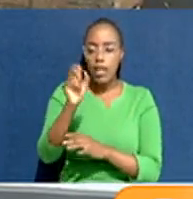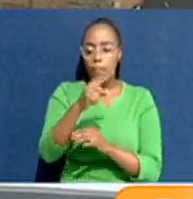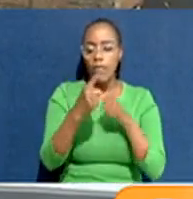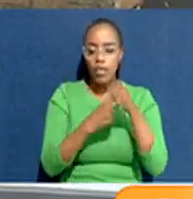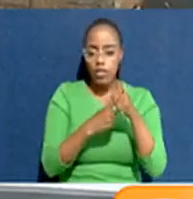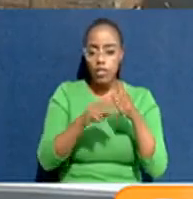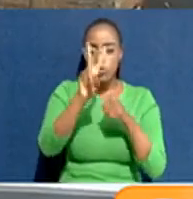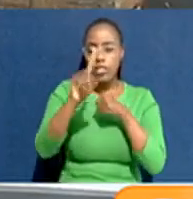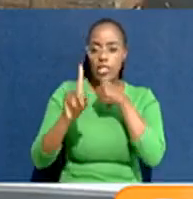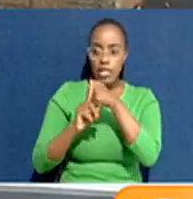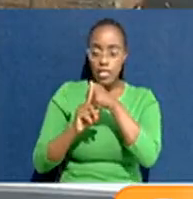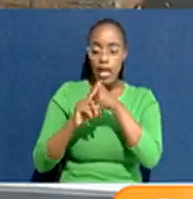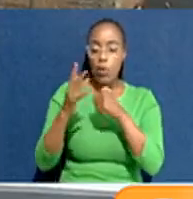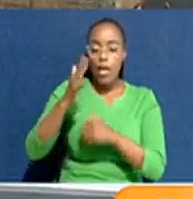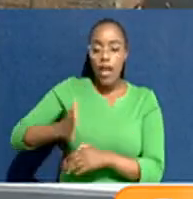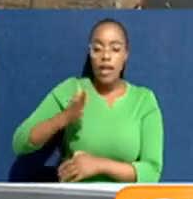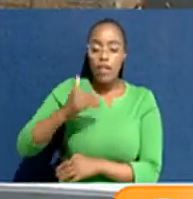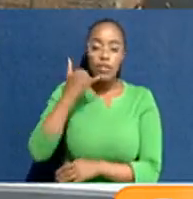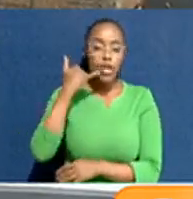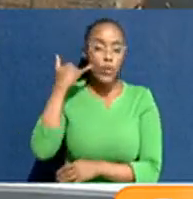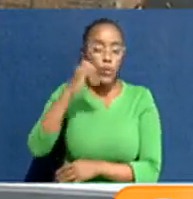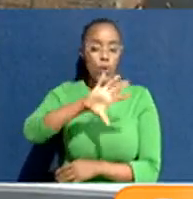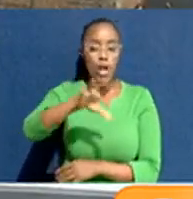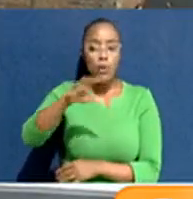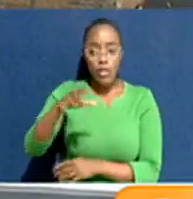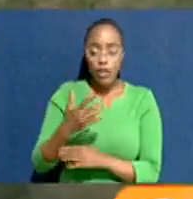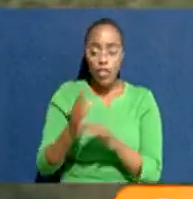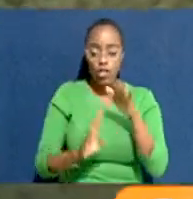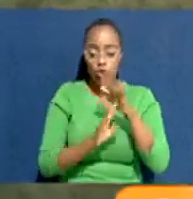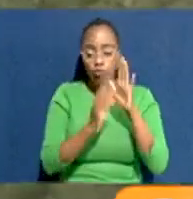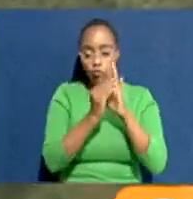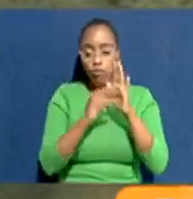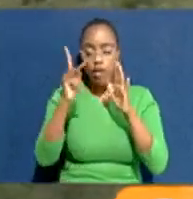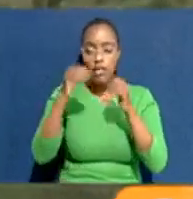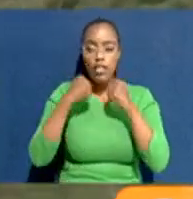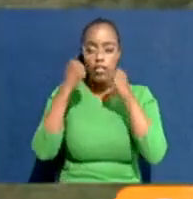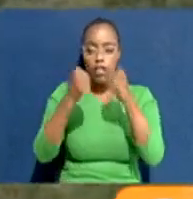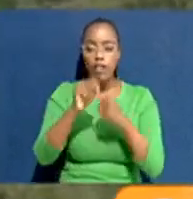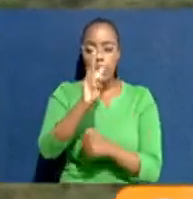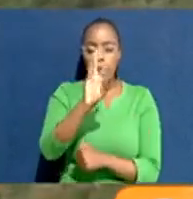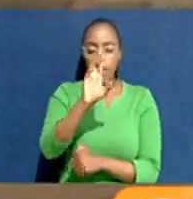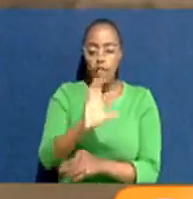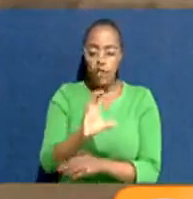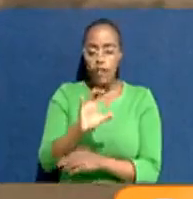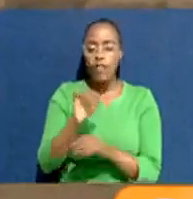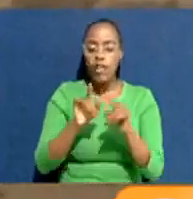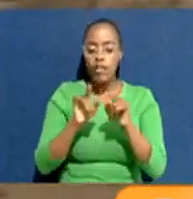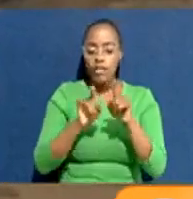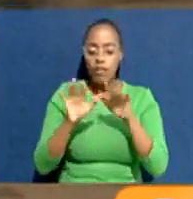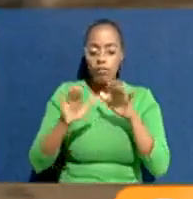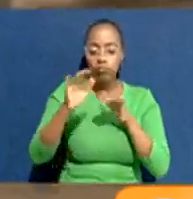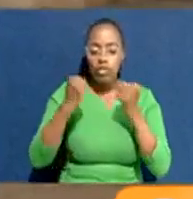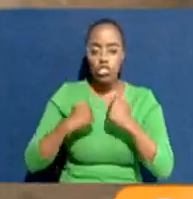to the 26th in Naivasha, Nakuru County. Top on the list of Kenyan drivers is WRC Safari Rally